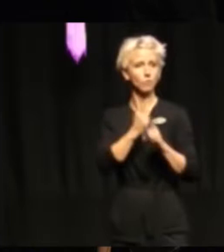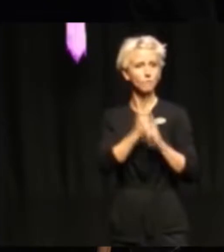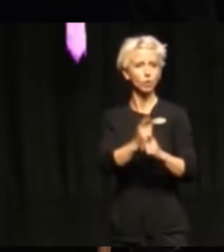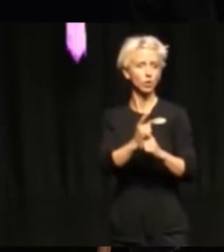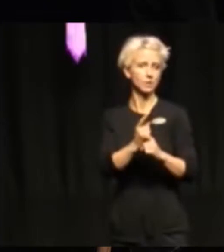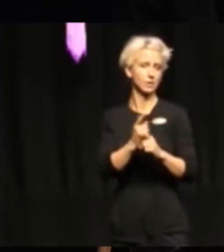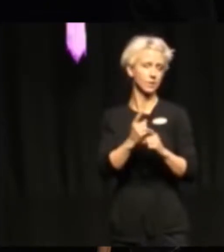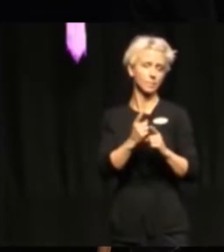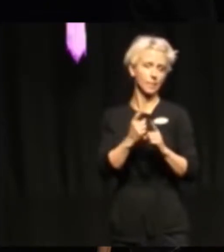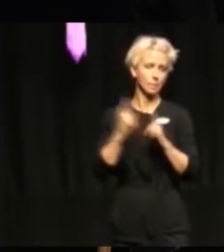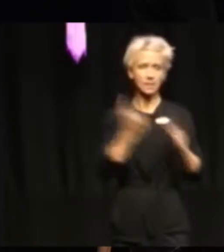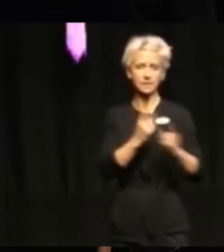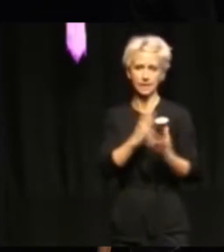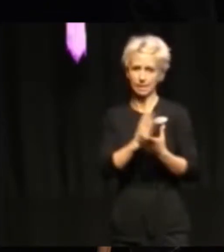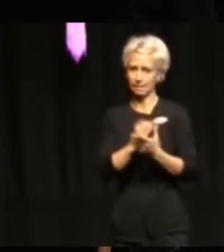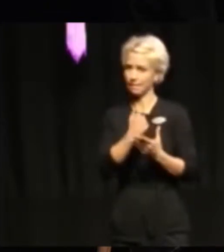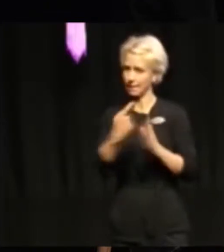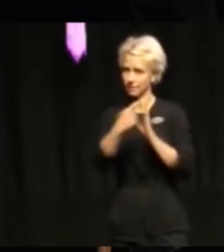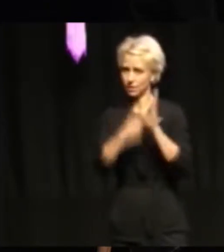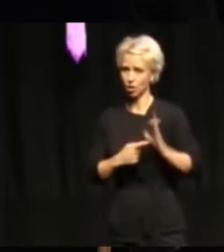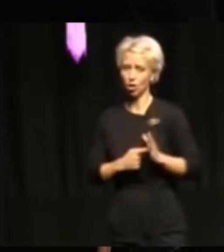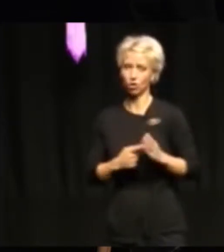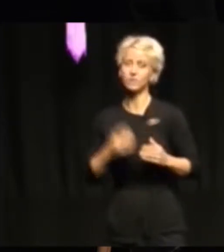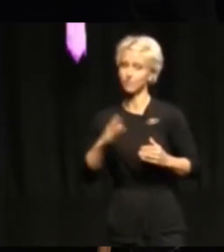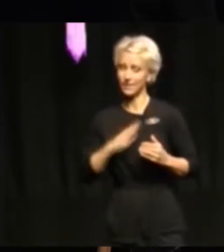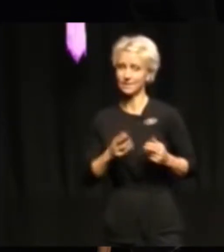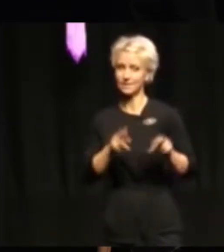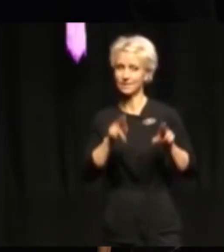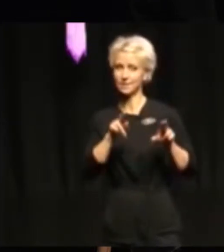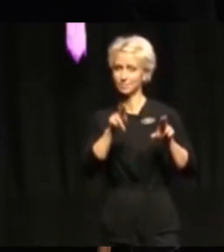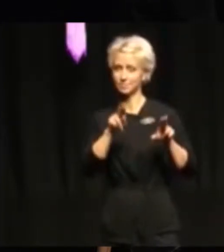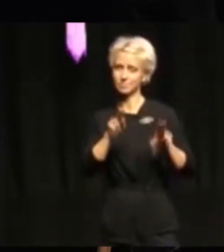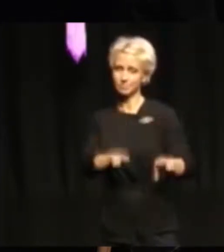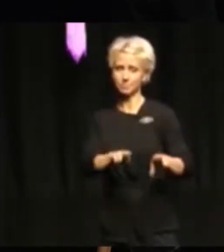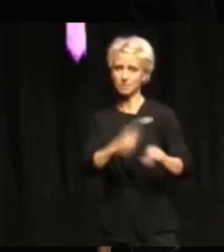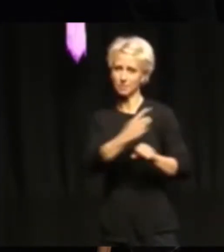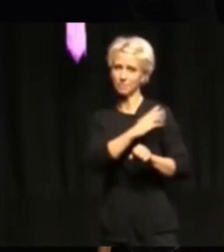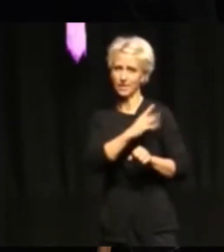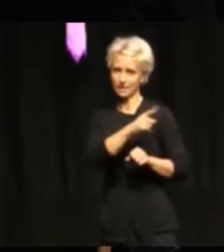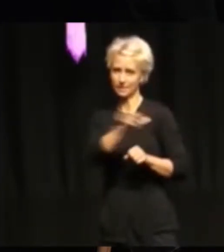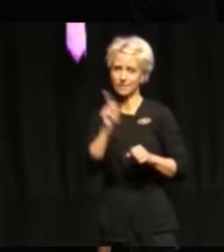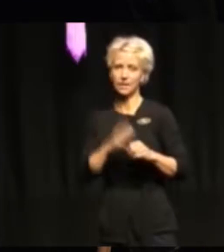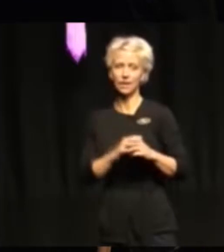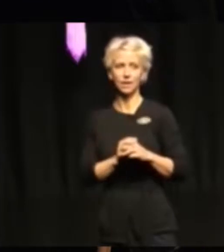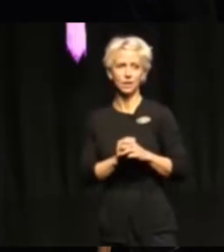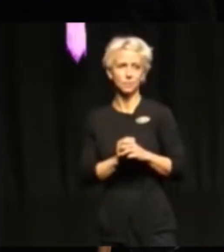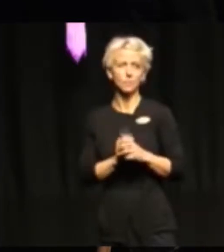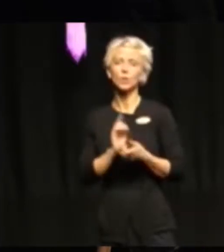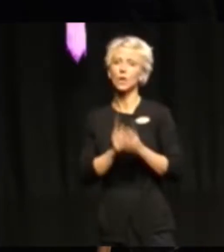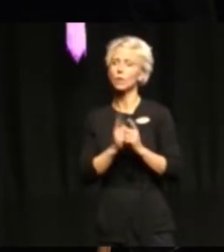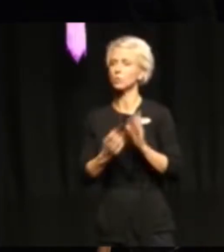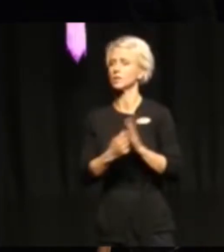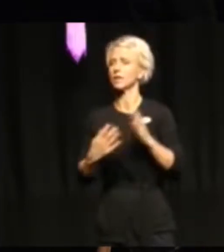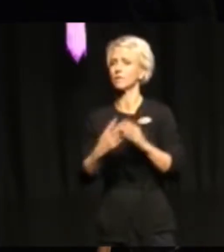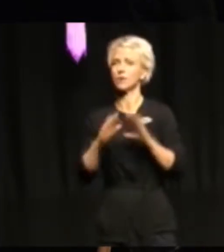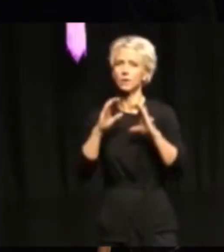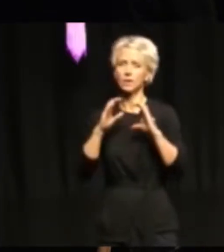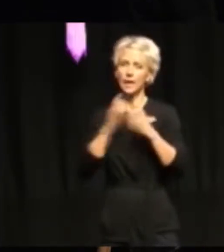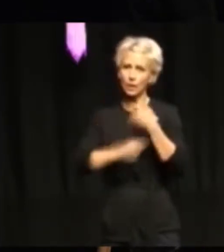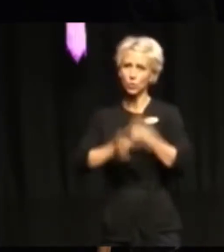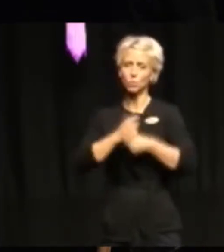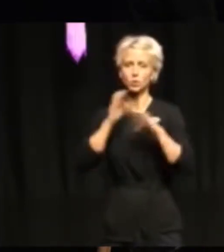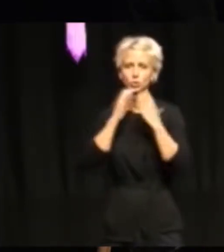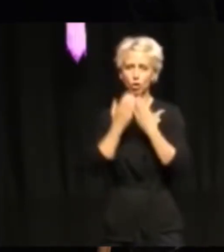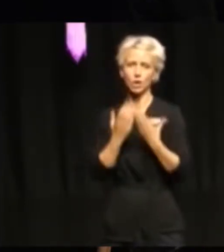equality before the law and things like that. And that's also perhaps a reason why economic, social, cultural rights are